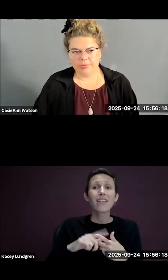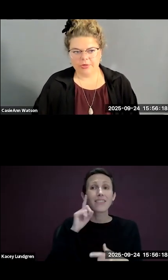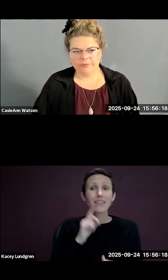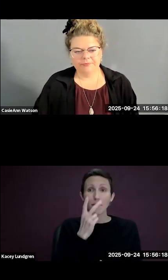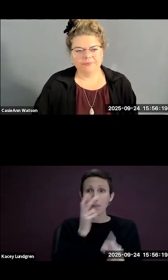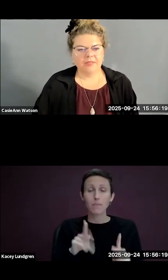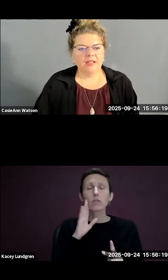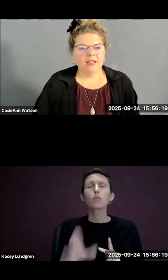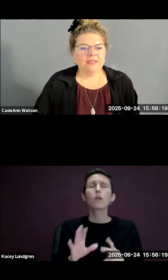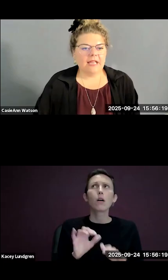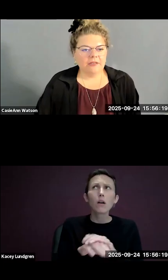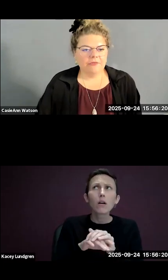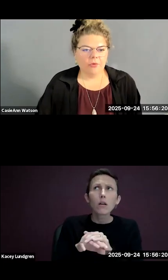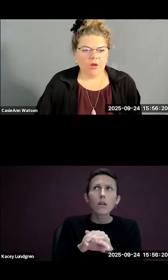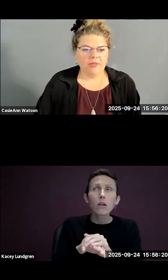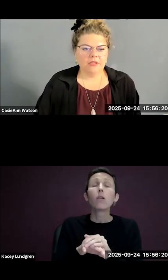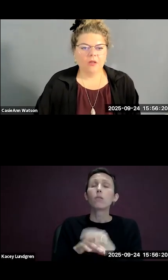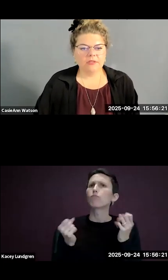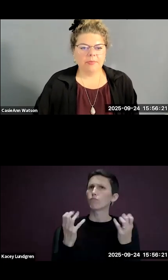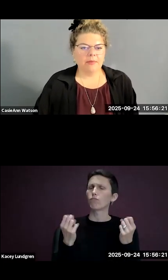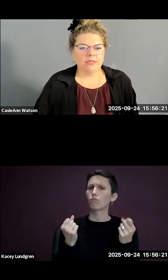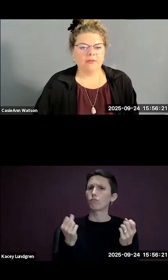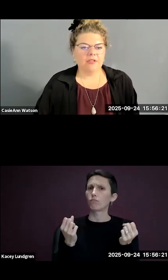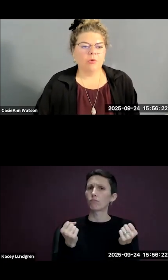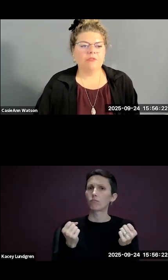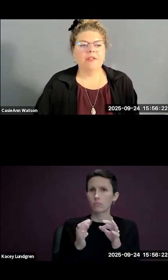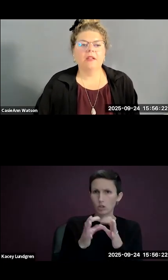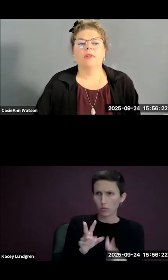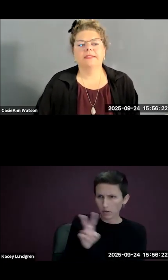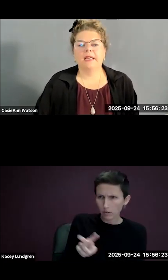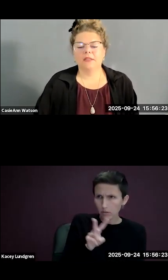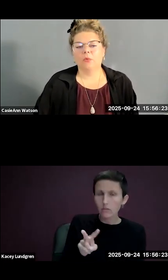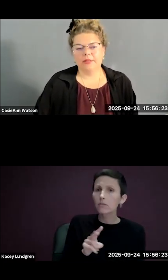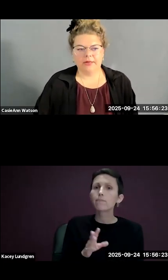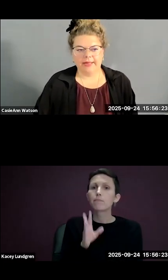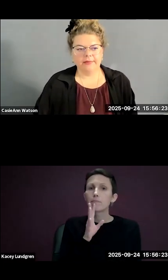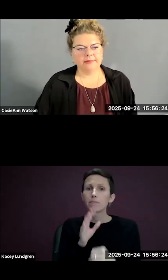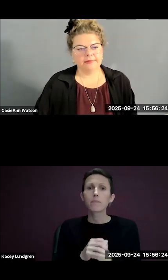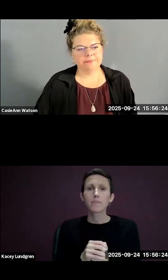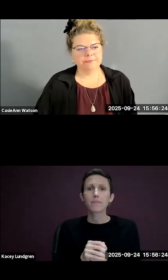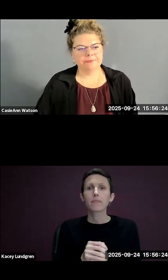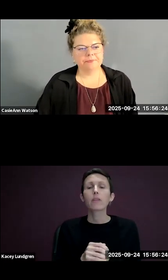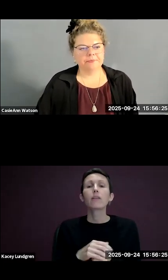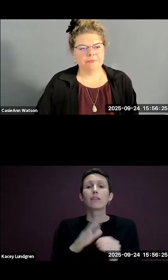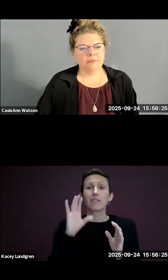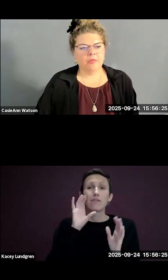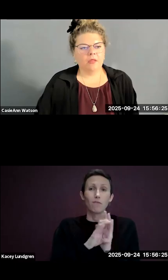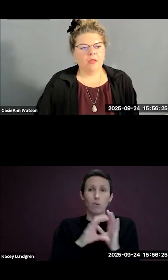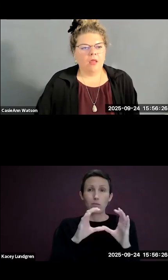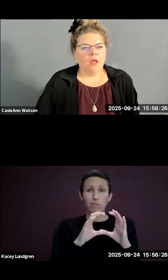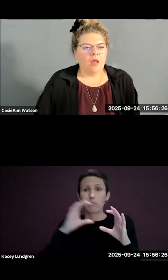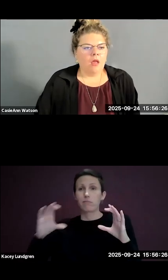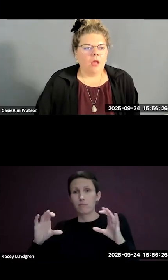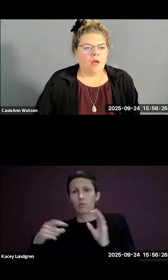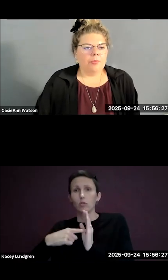back to the interpreter. The second photo is a close-up image of someone feeling what the signs are with their hands.